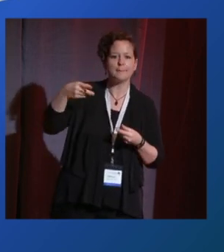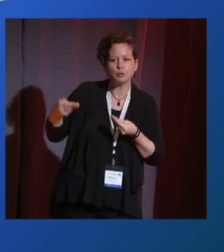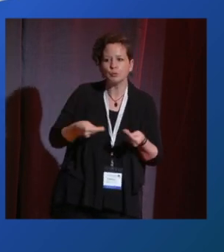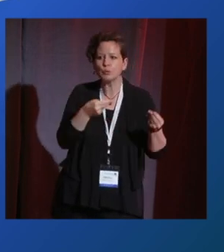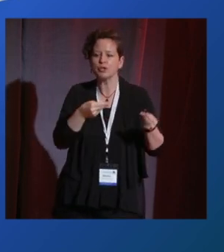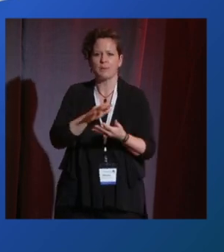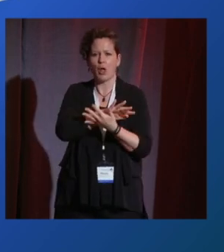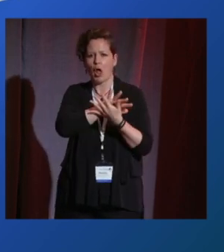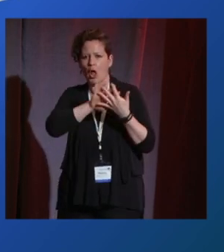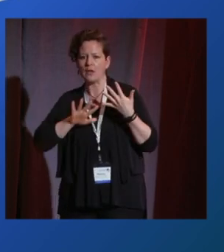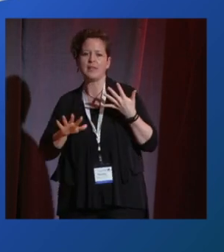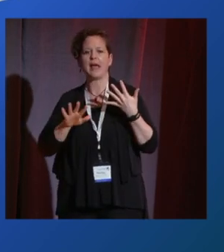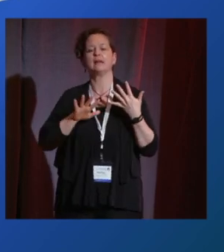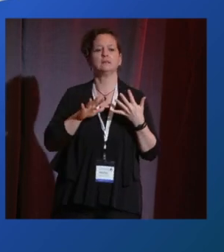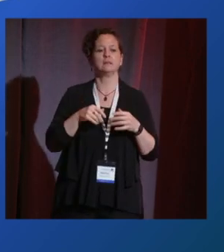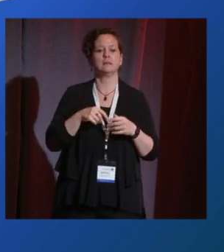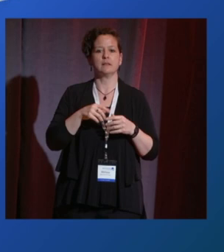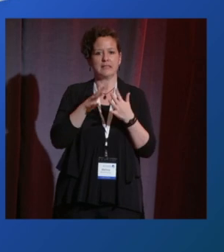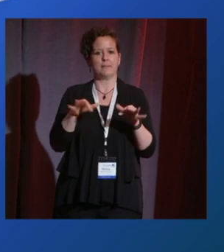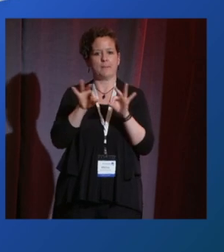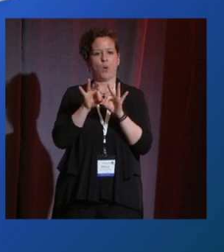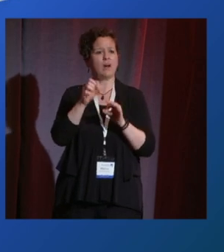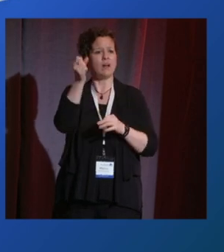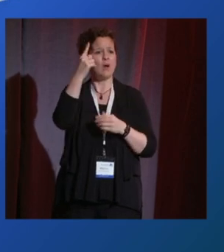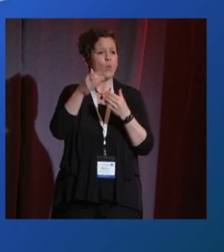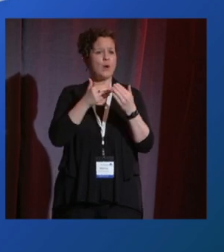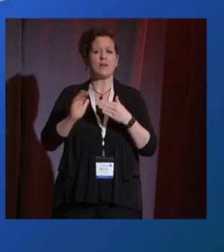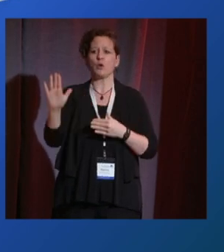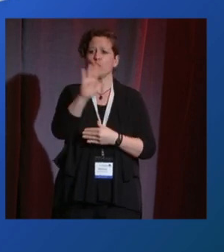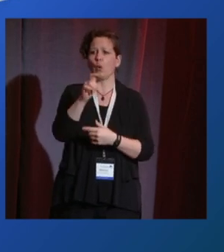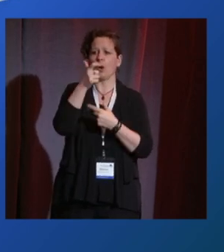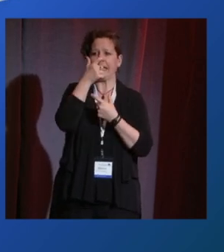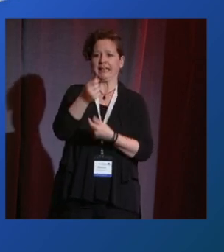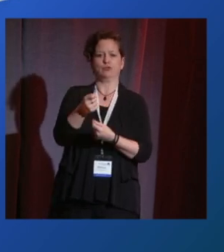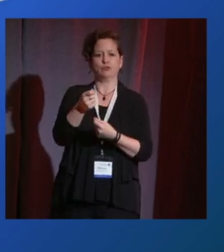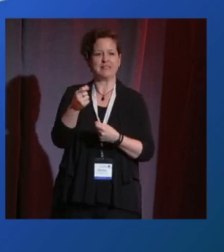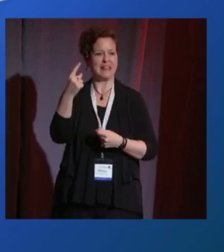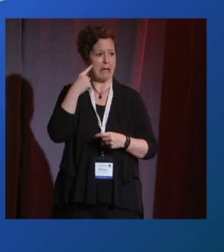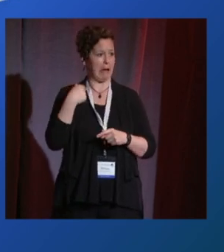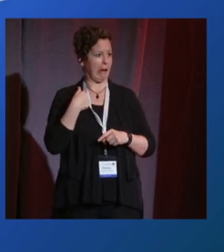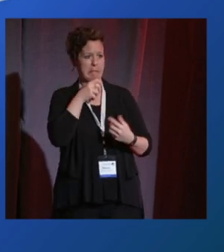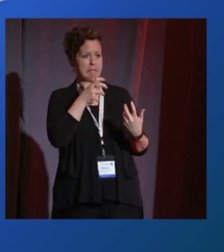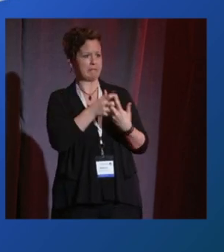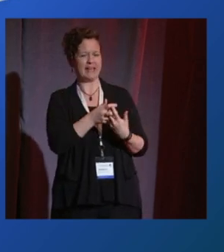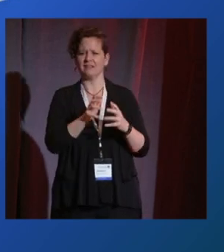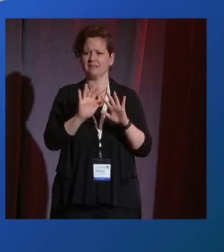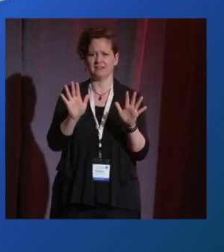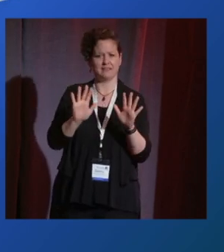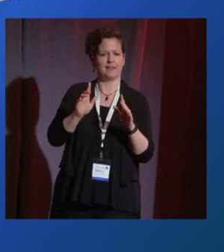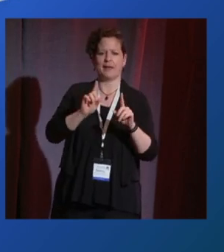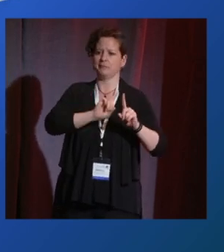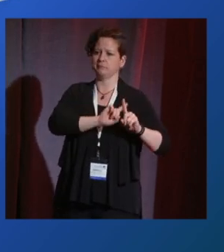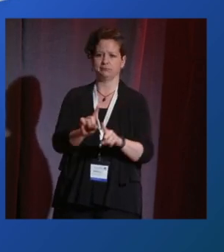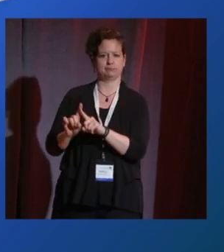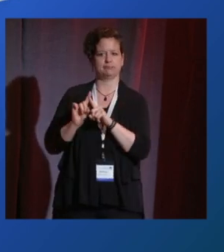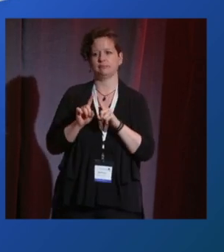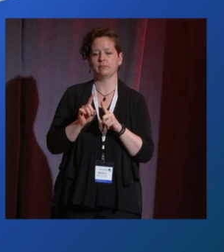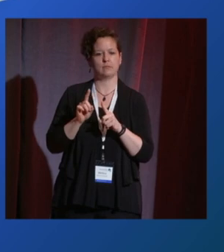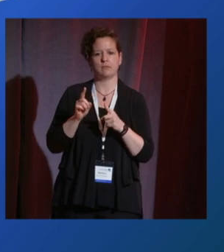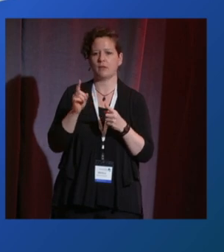spot but it's not the end all be all don't discount yourself with that there are plenty of um